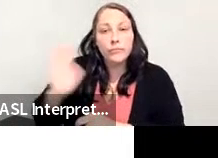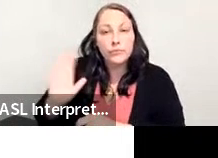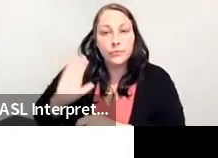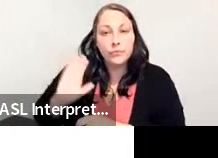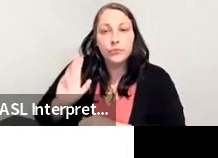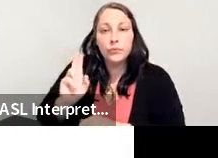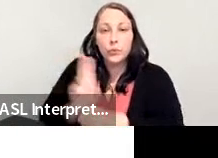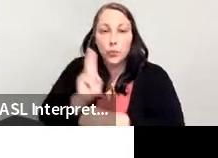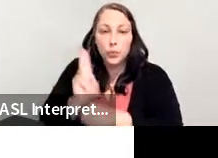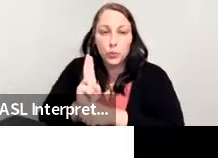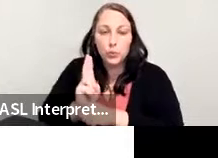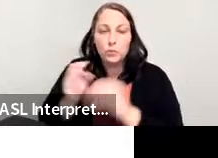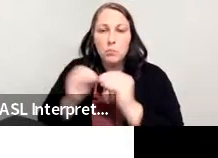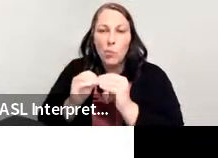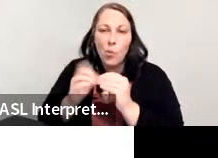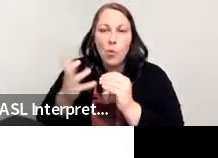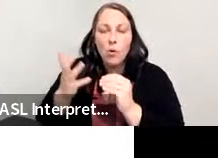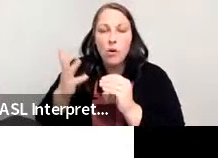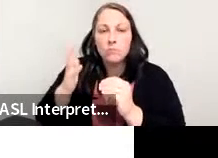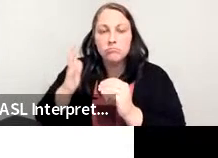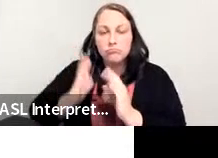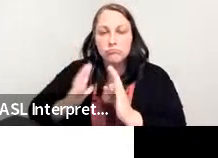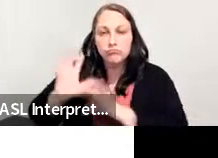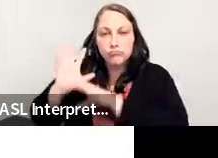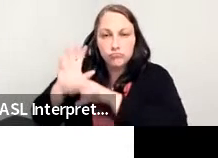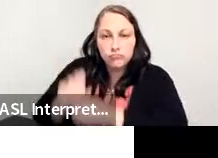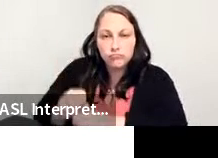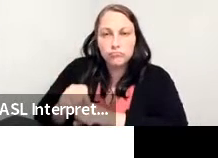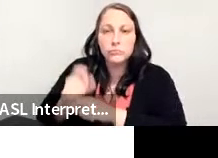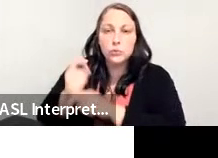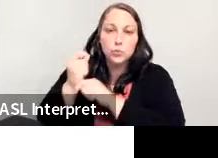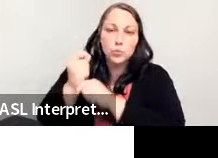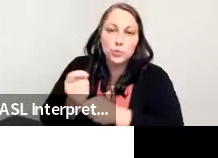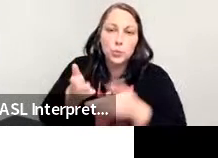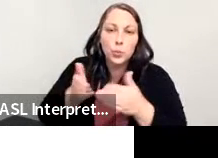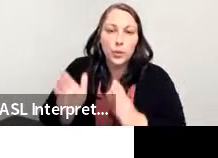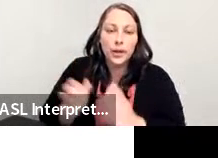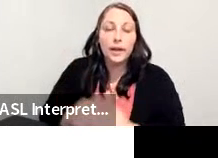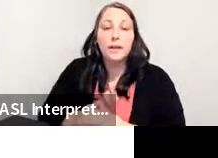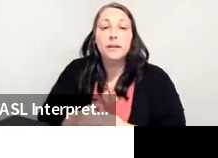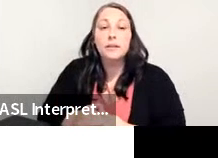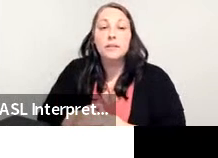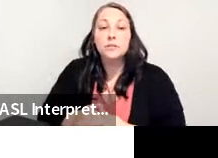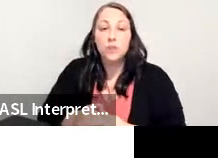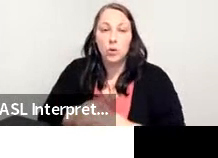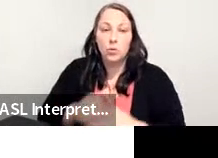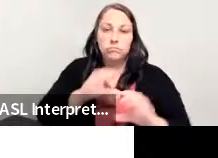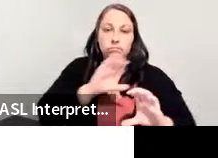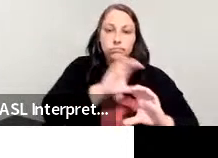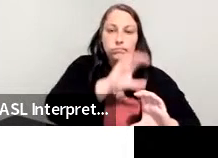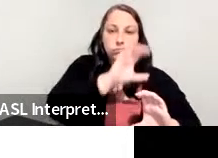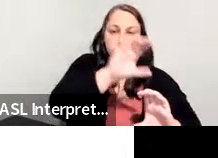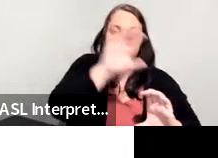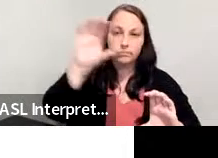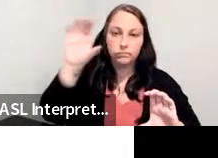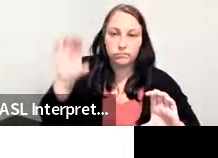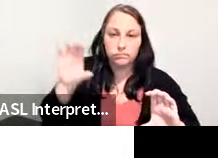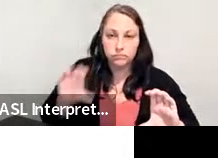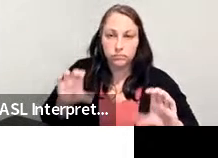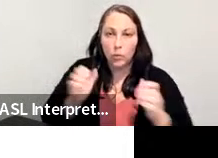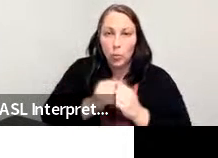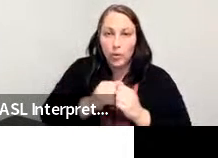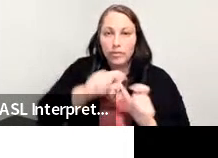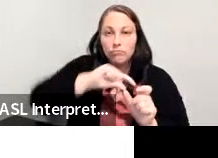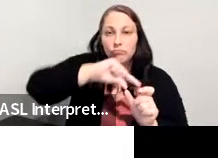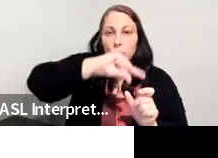way, and how we've articulated the openings around with the metal trim. We're